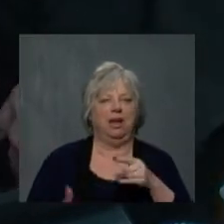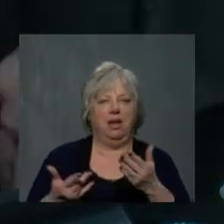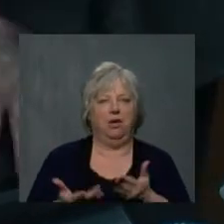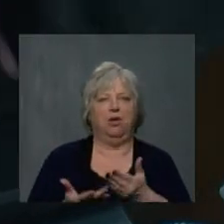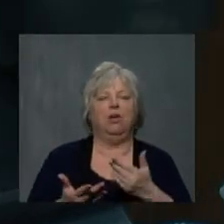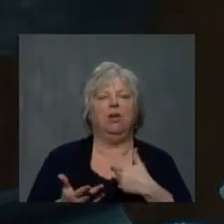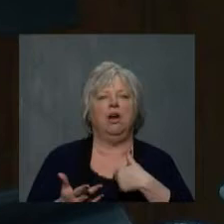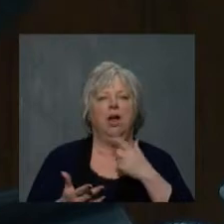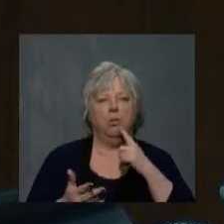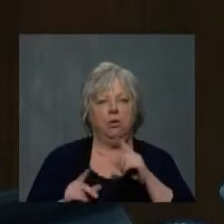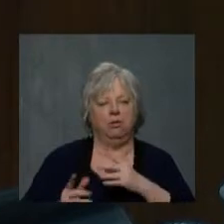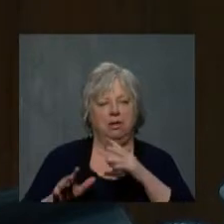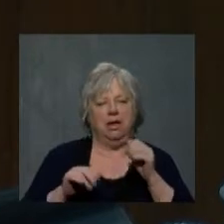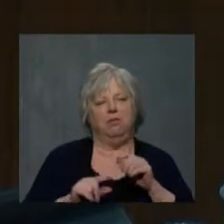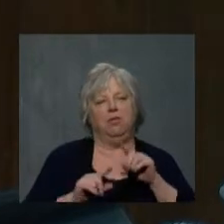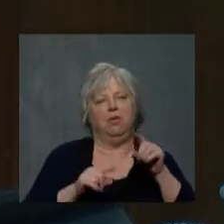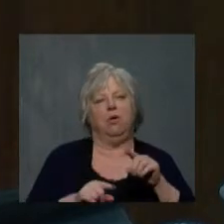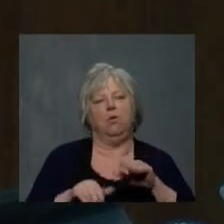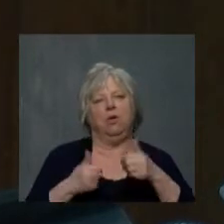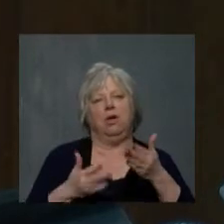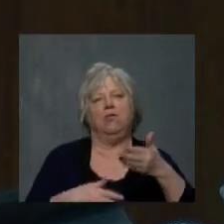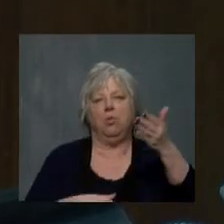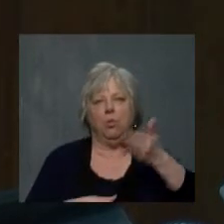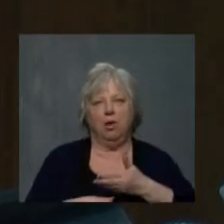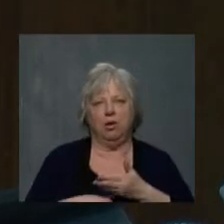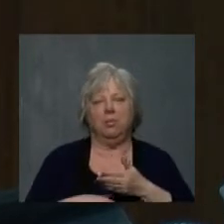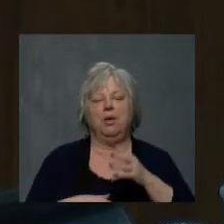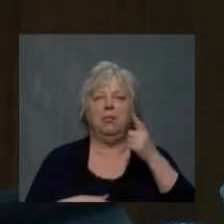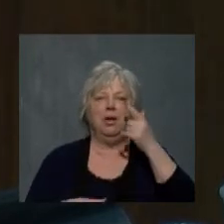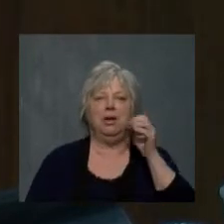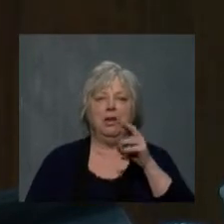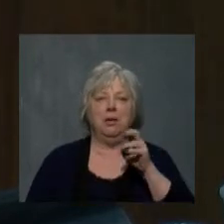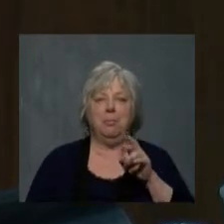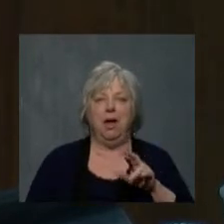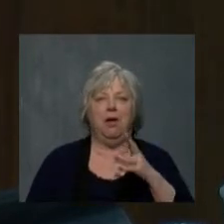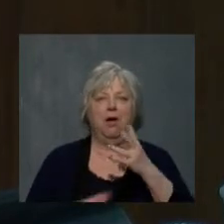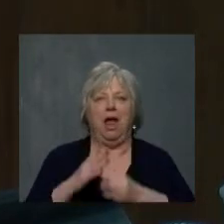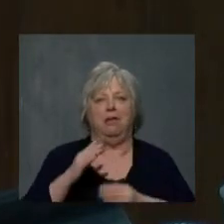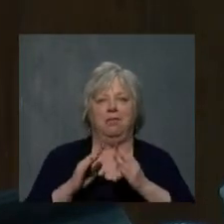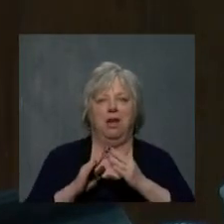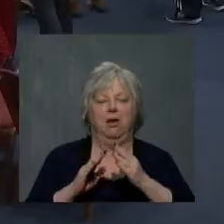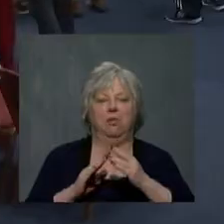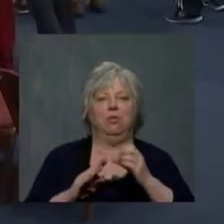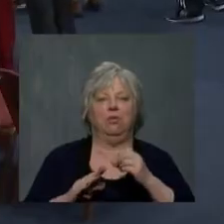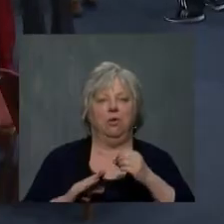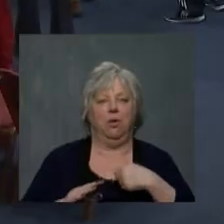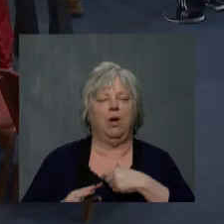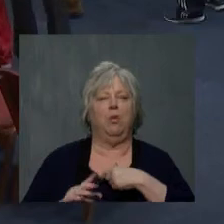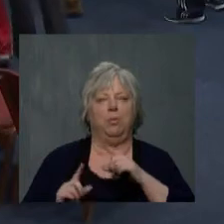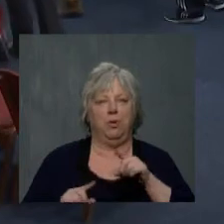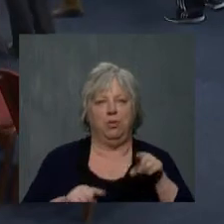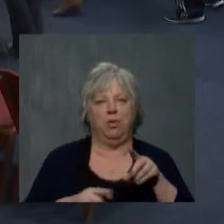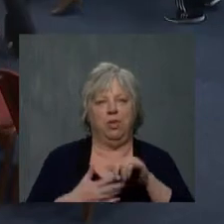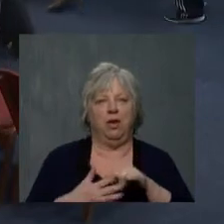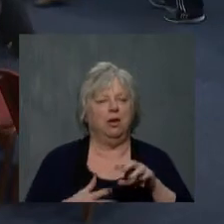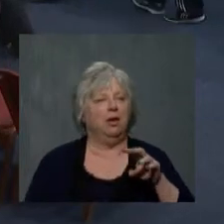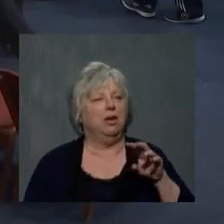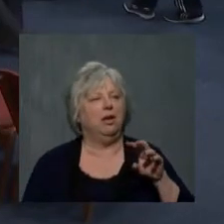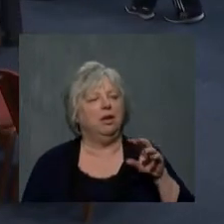believe the mayor's out of town, so he won't, we definitely need to have a presence there, so I'll be doing that. Thank you. Okay. Thank you for that.